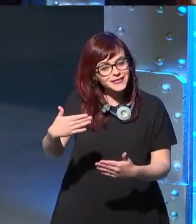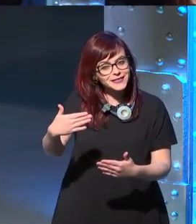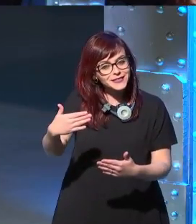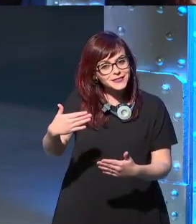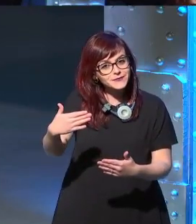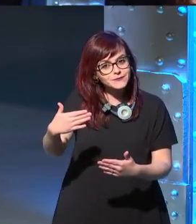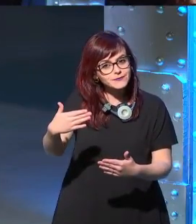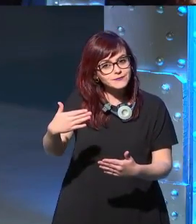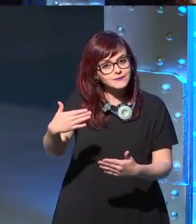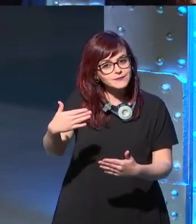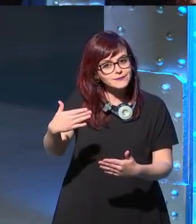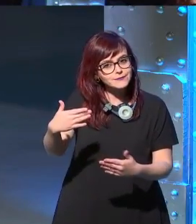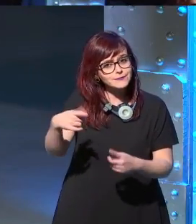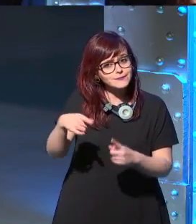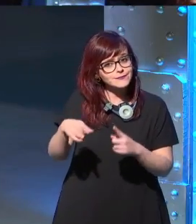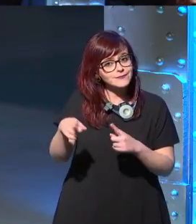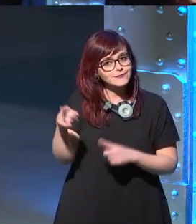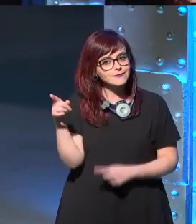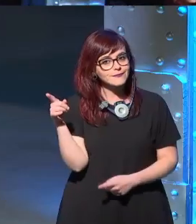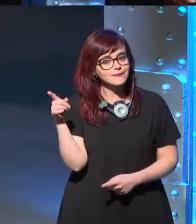To your right. Yeah.